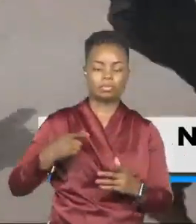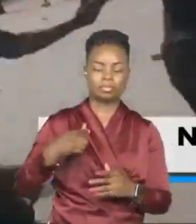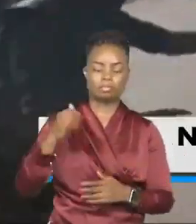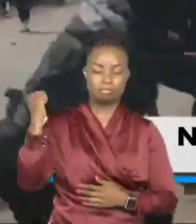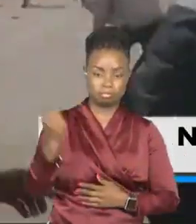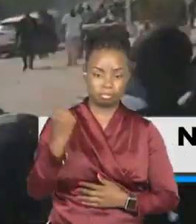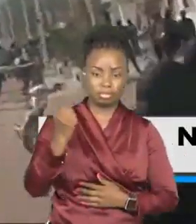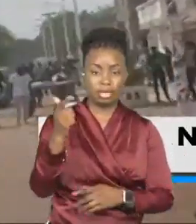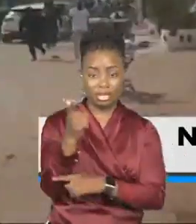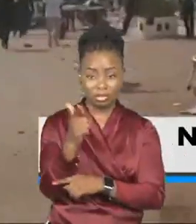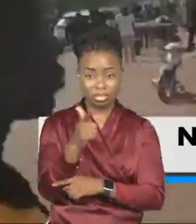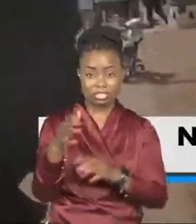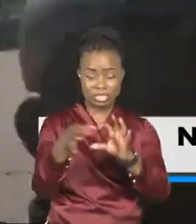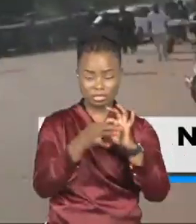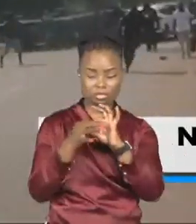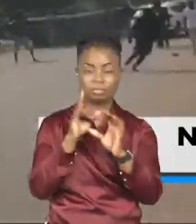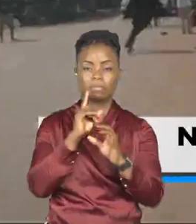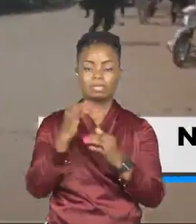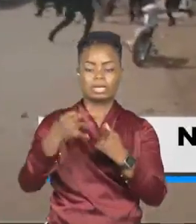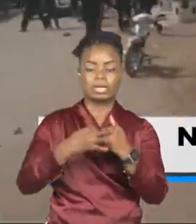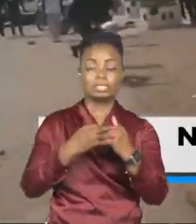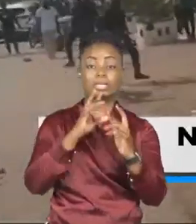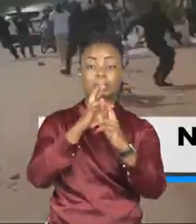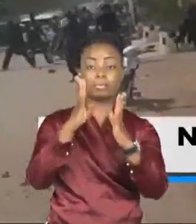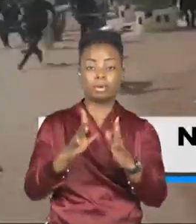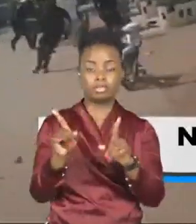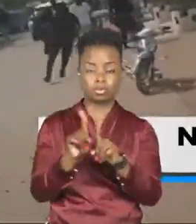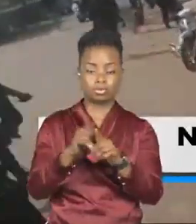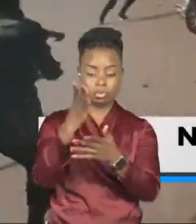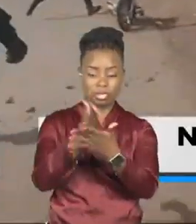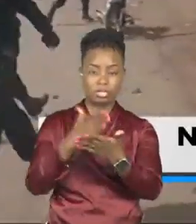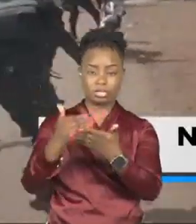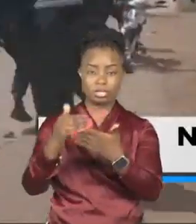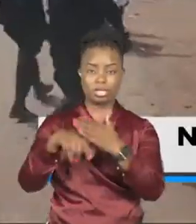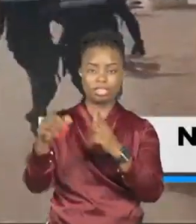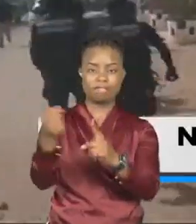association, meanwhile, said 8 reporters were also injured in the violence.